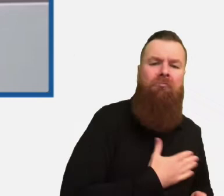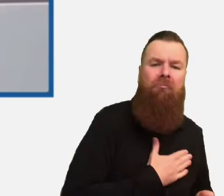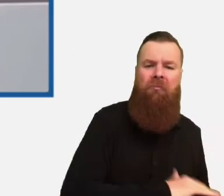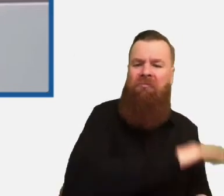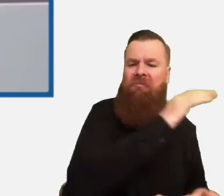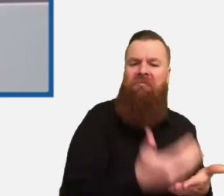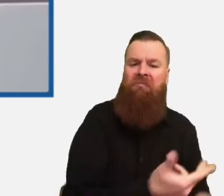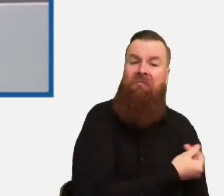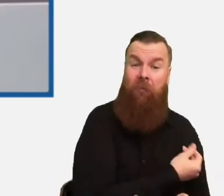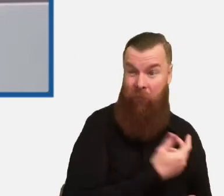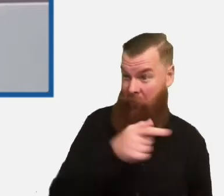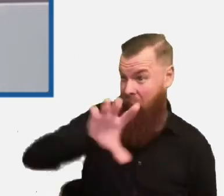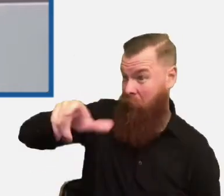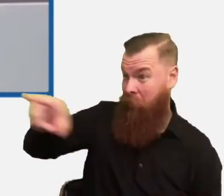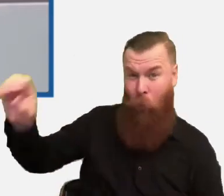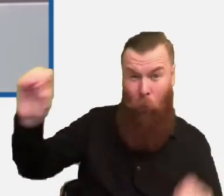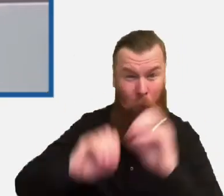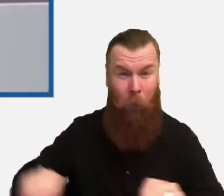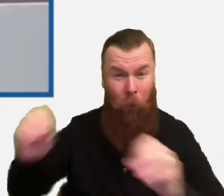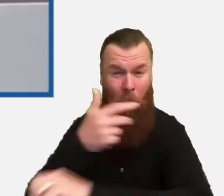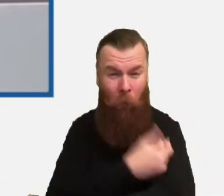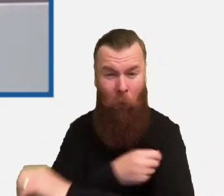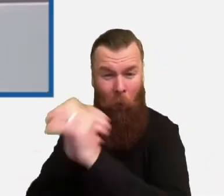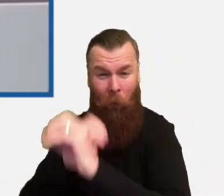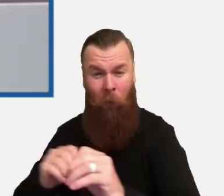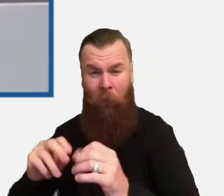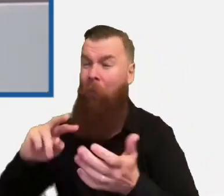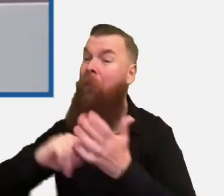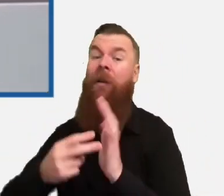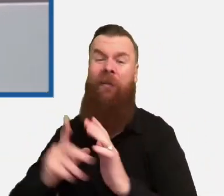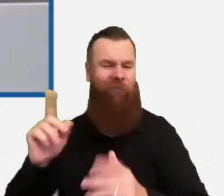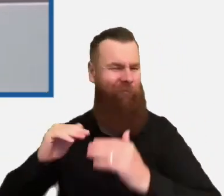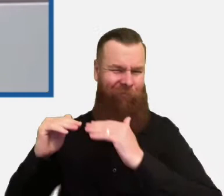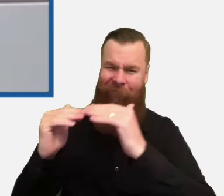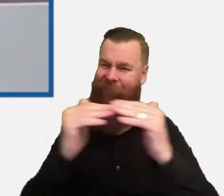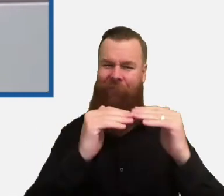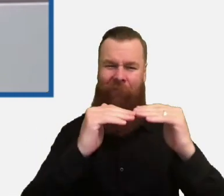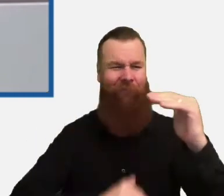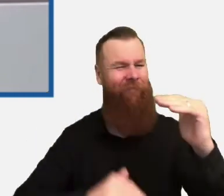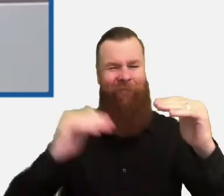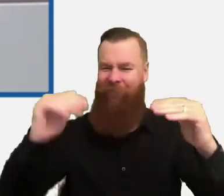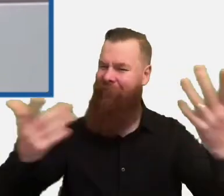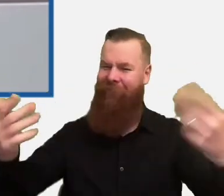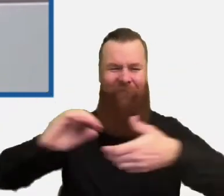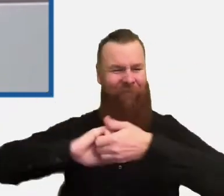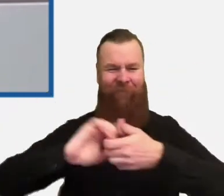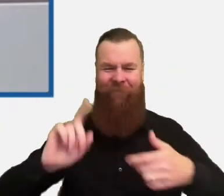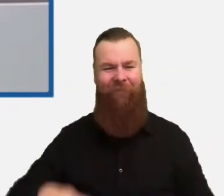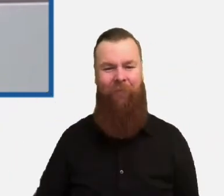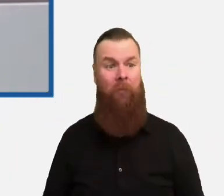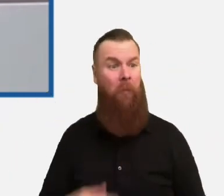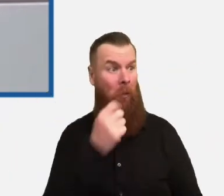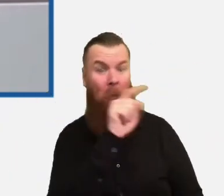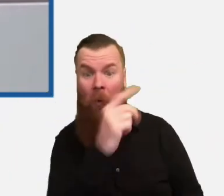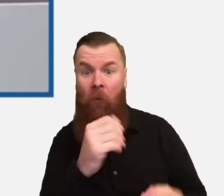indeed, when they give or give access, the expiration dates around some of those